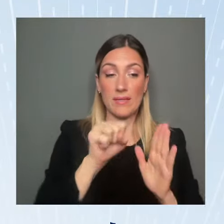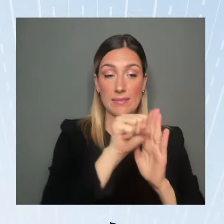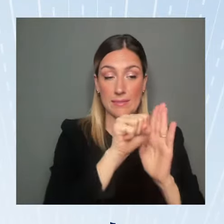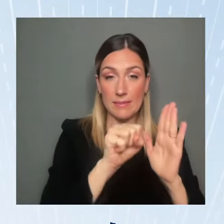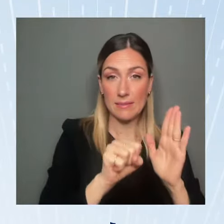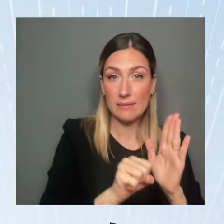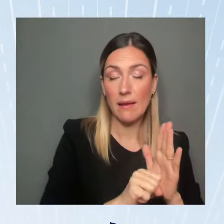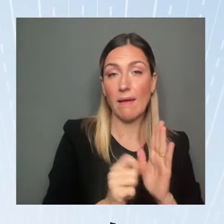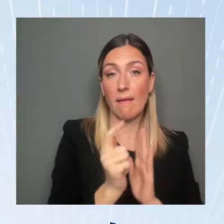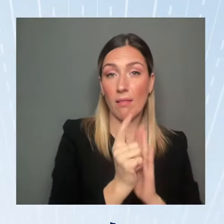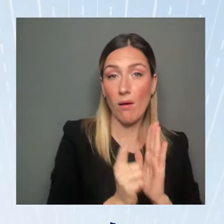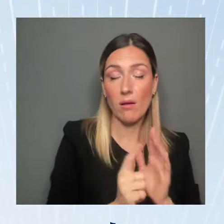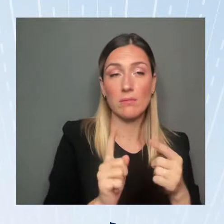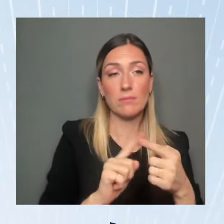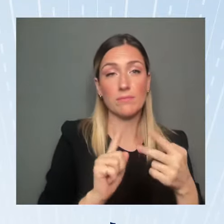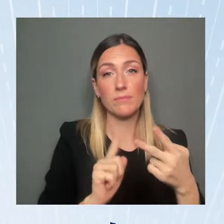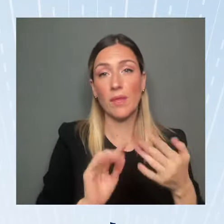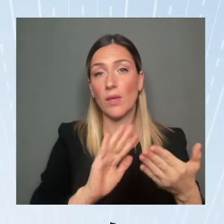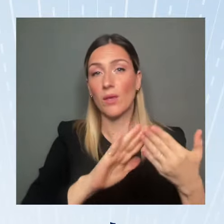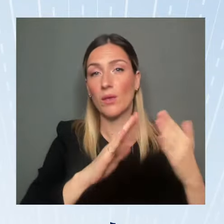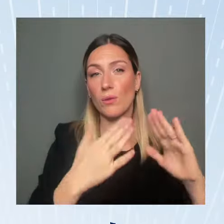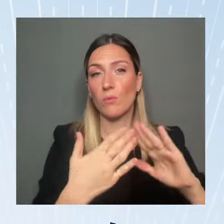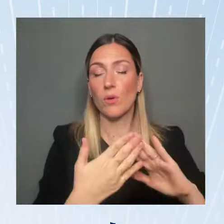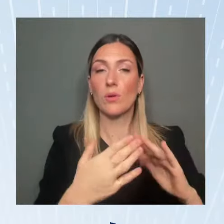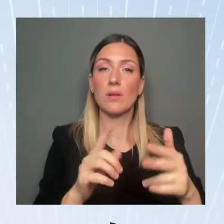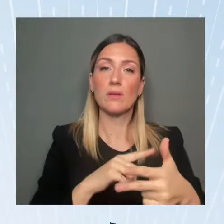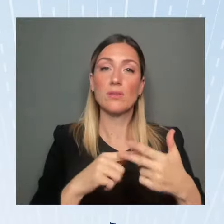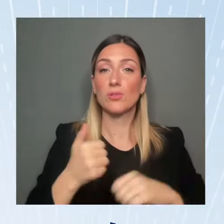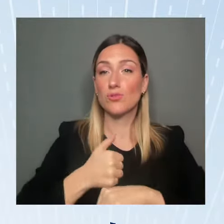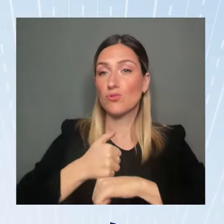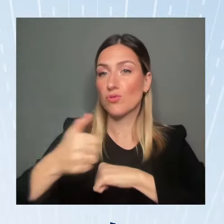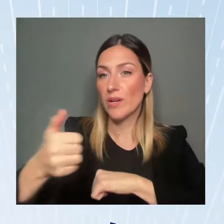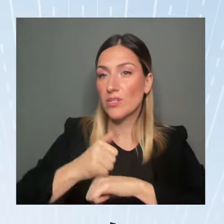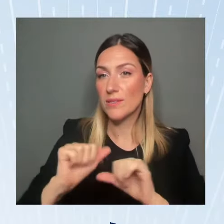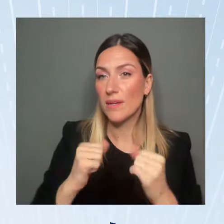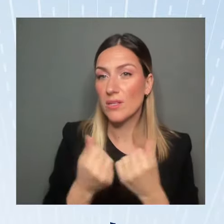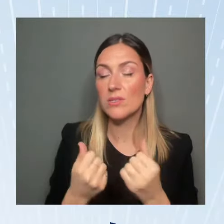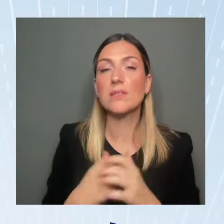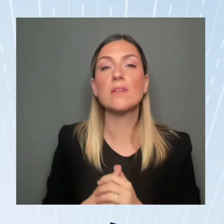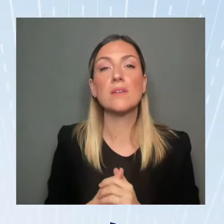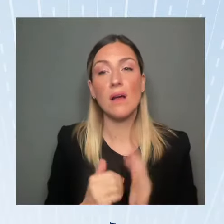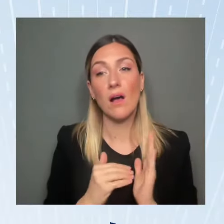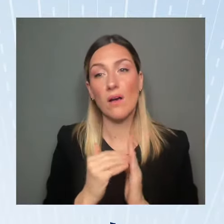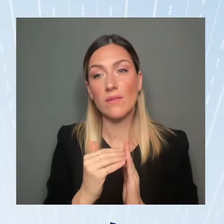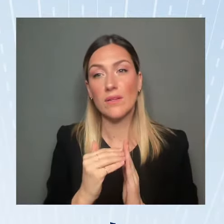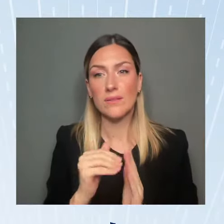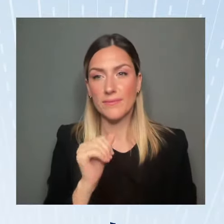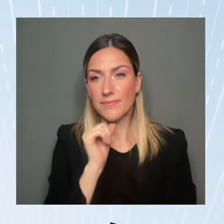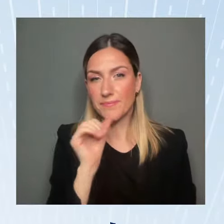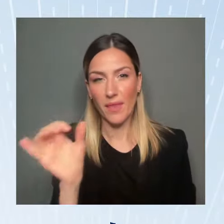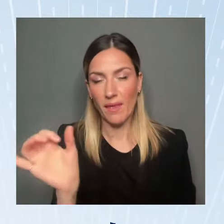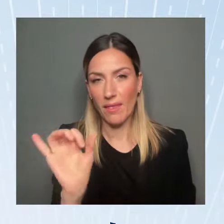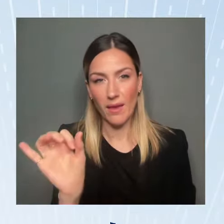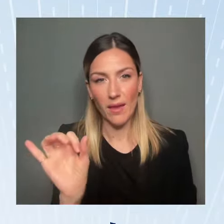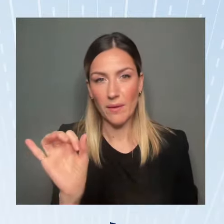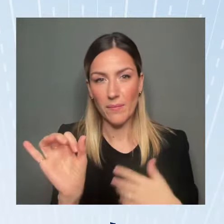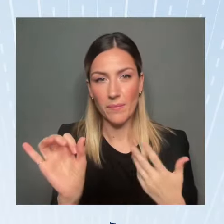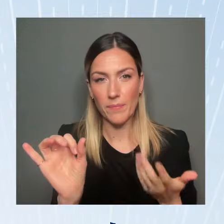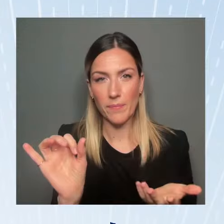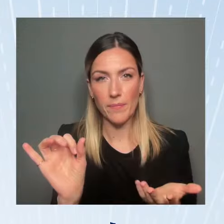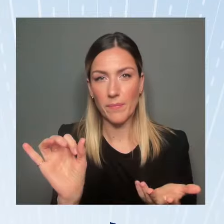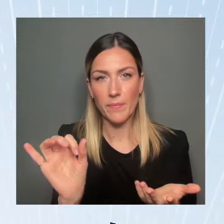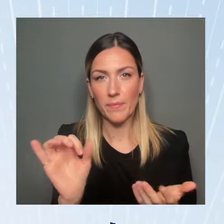legislatures, communities, transit agencies, and so often, unlike let's say a